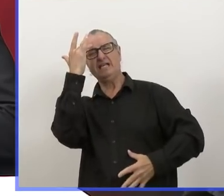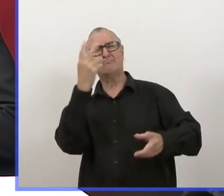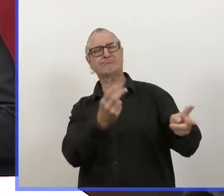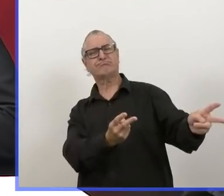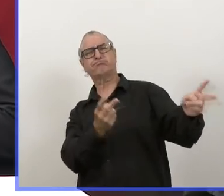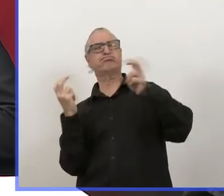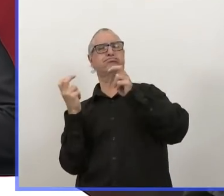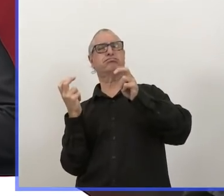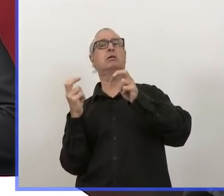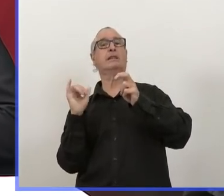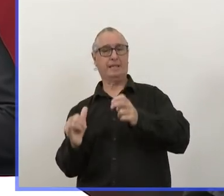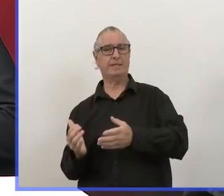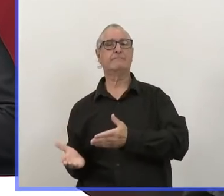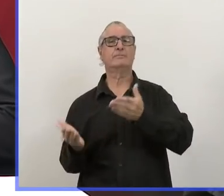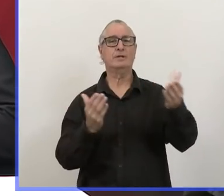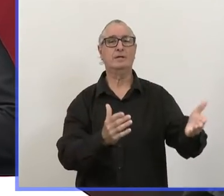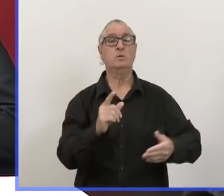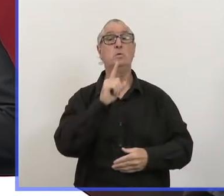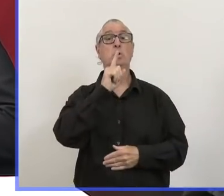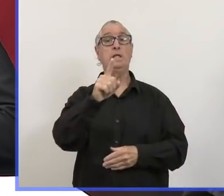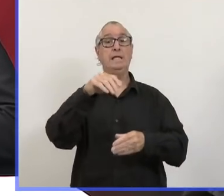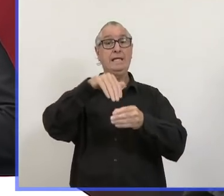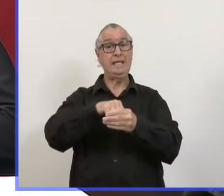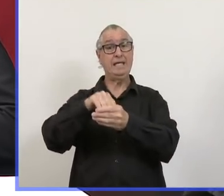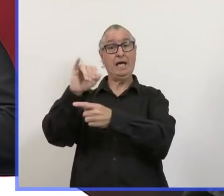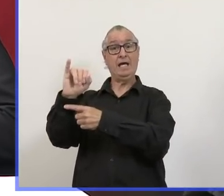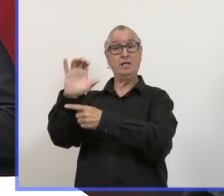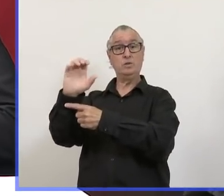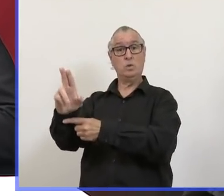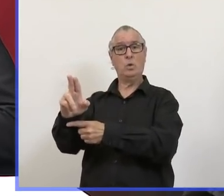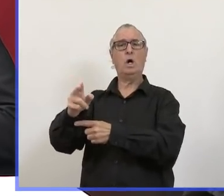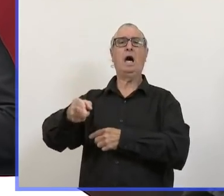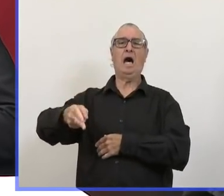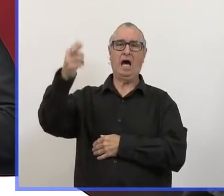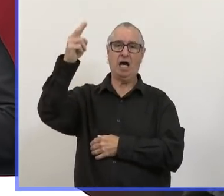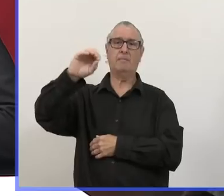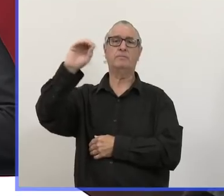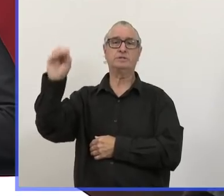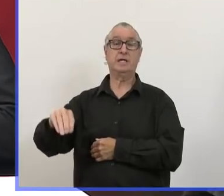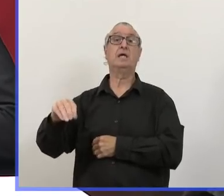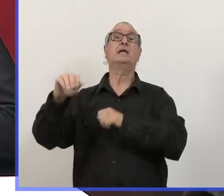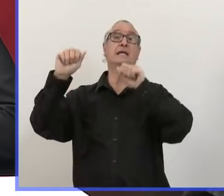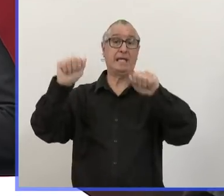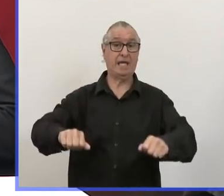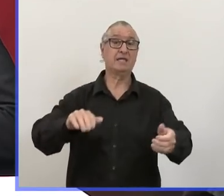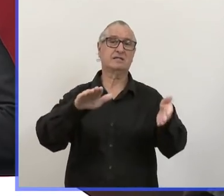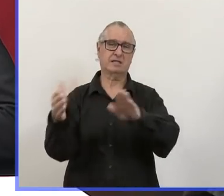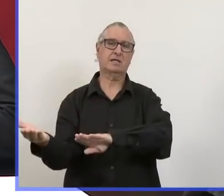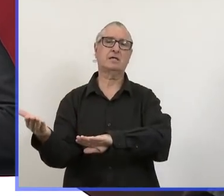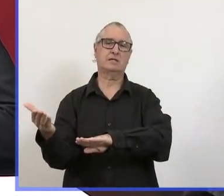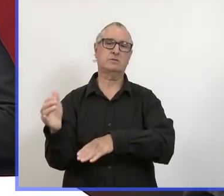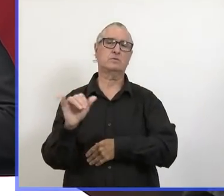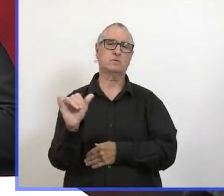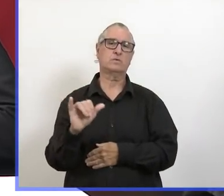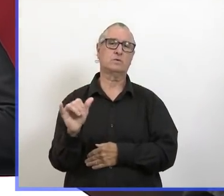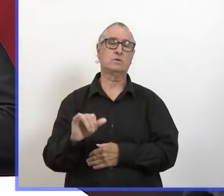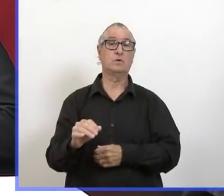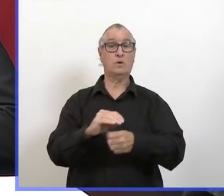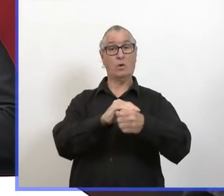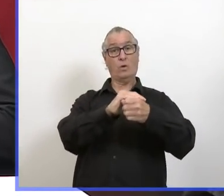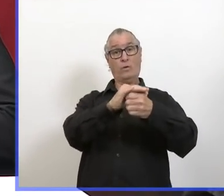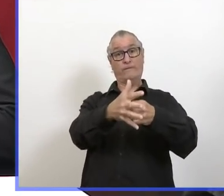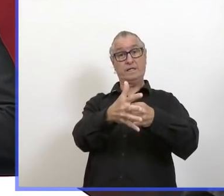any ICU patient is actually quite high. We know with COVID, about 3 out of every 10 people who go into the ICU, roughly that